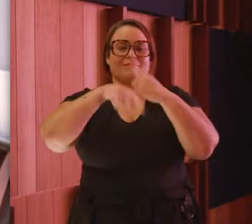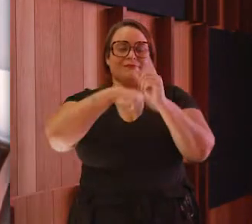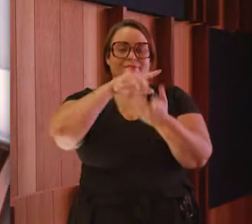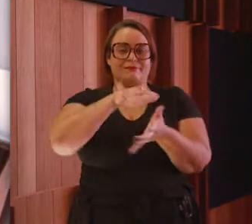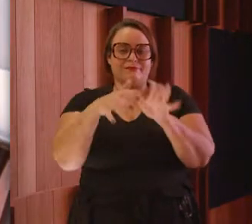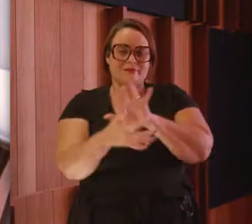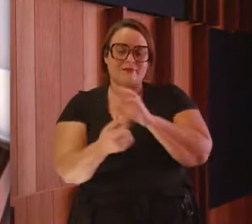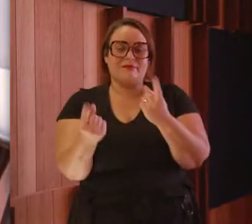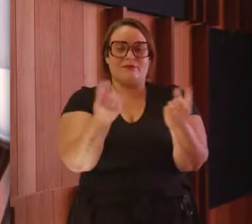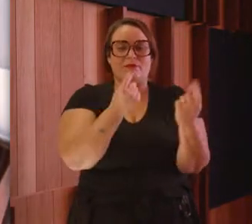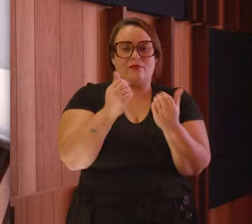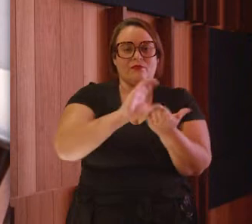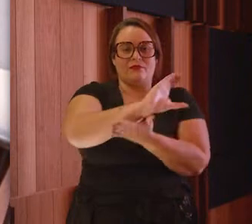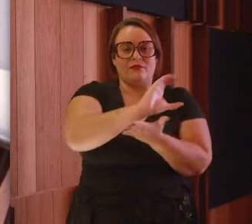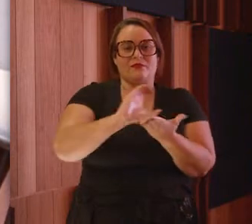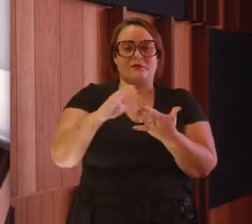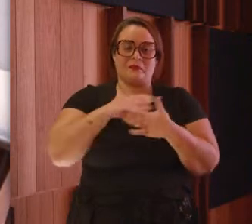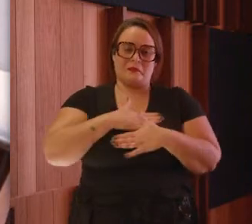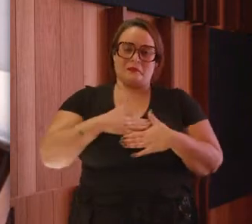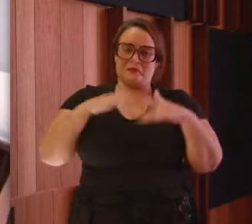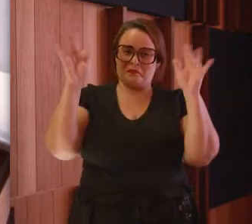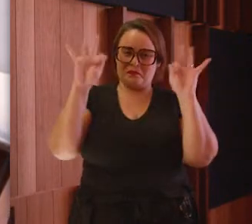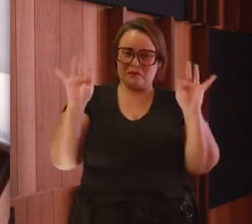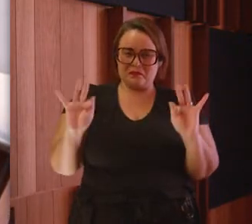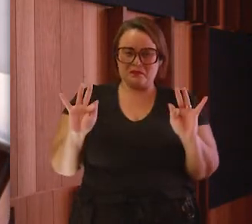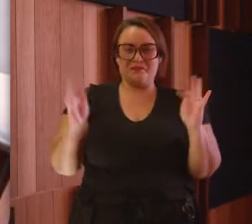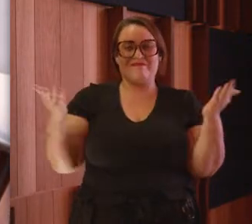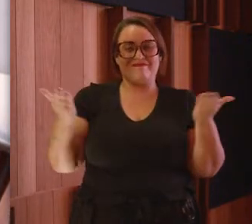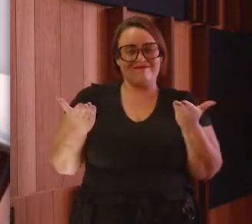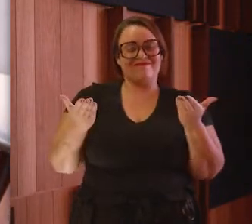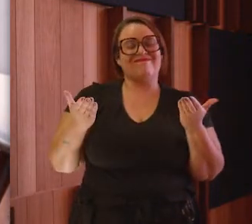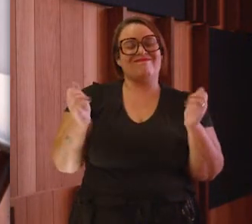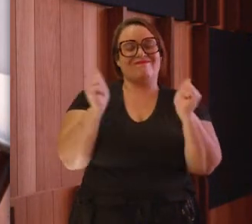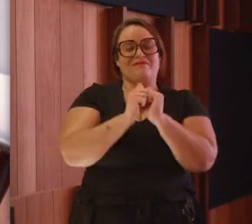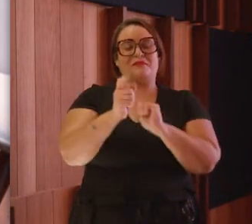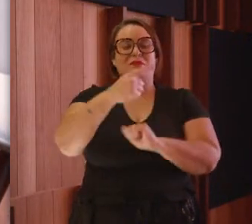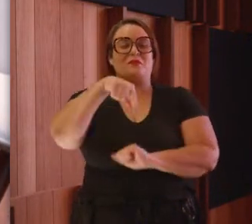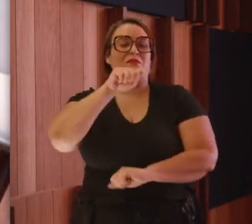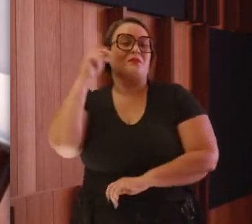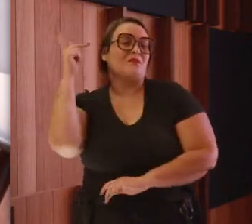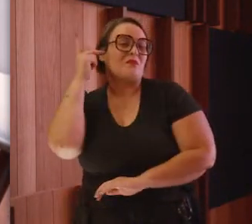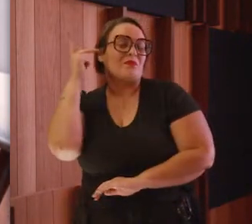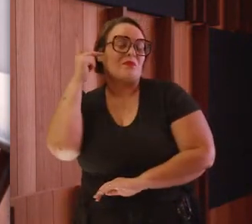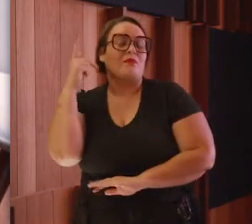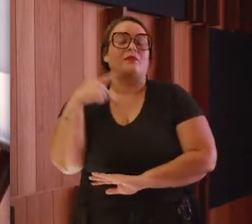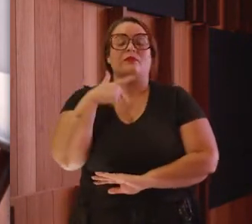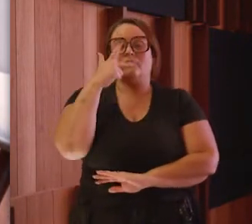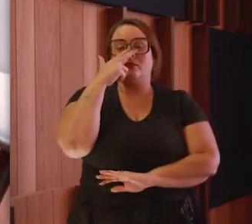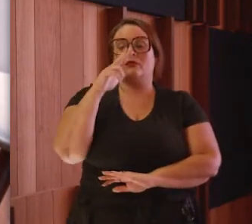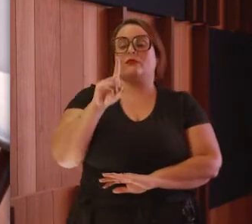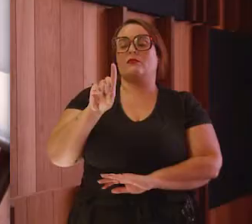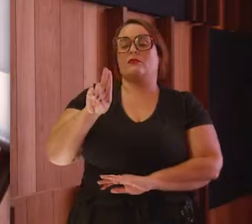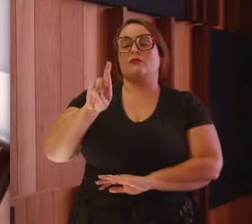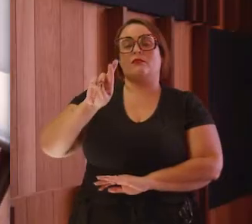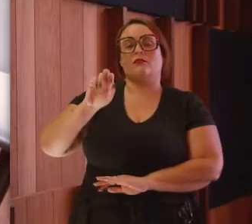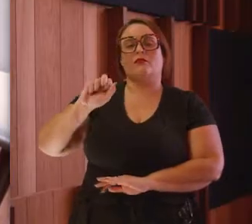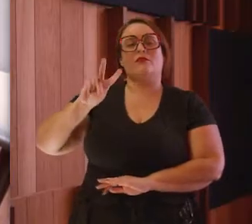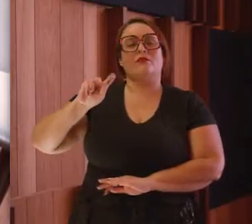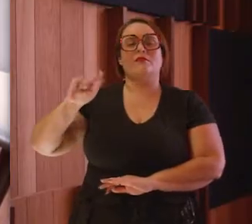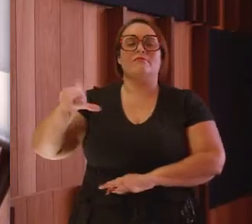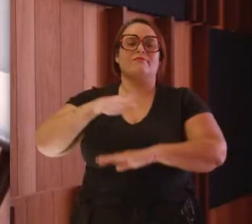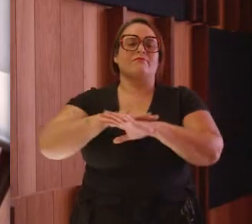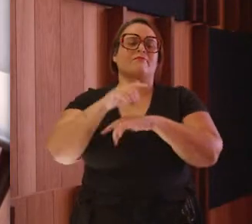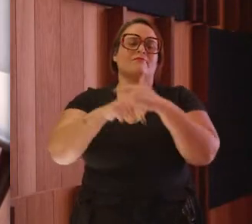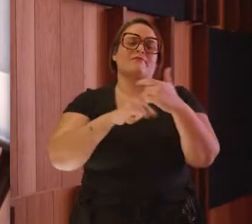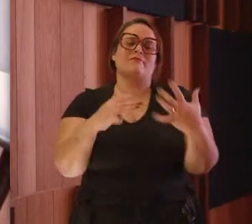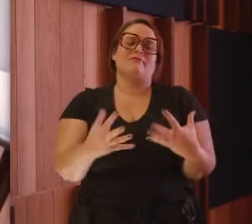São Paulo. It's great to be in São Paulo, and I think Durval did an excellent job at setting the tax agenda in the